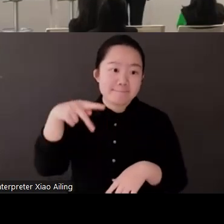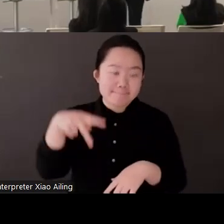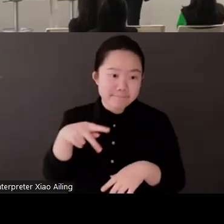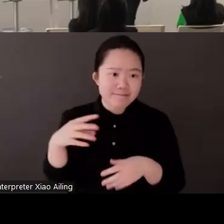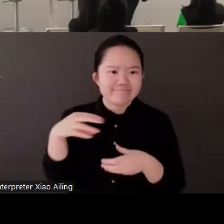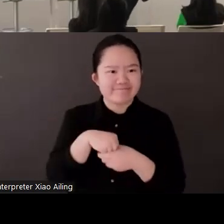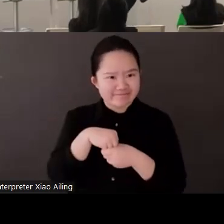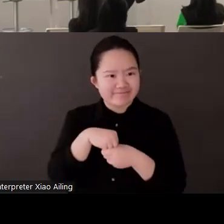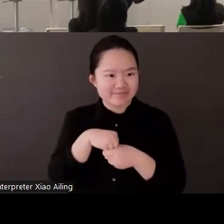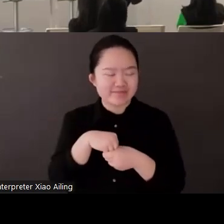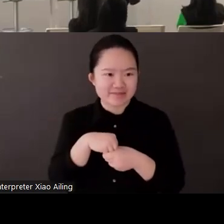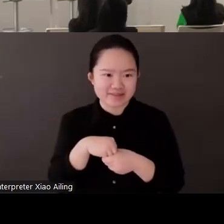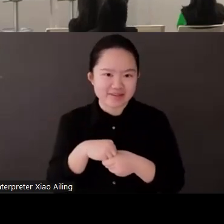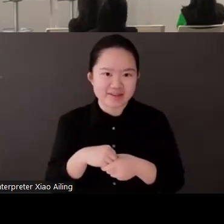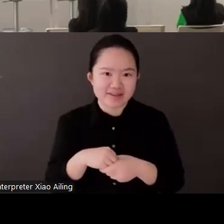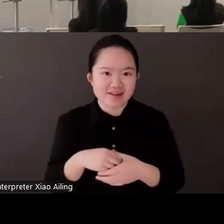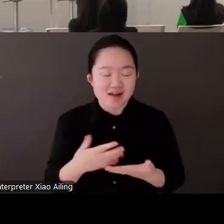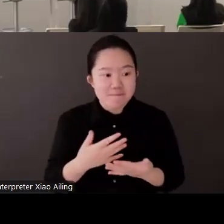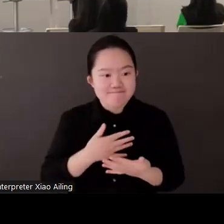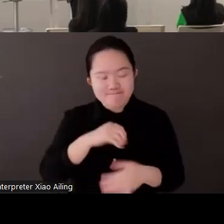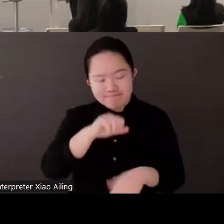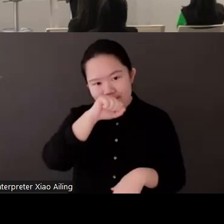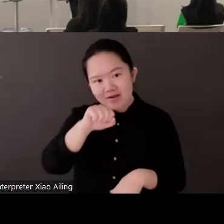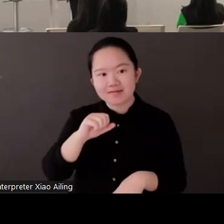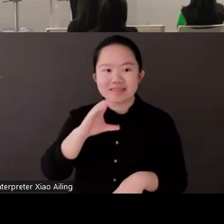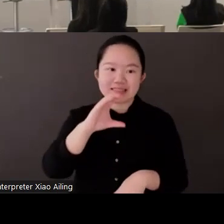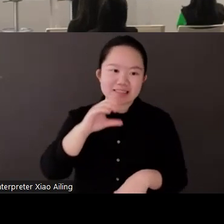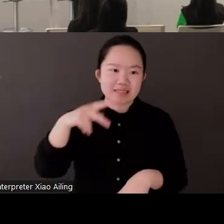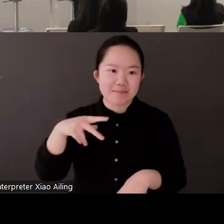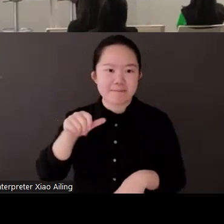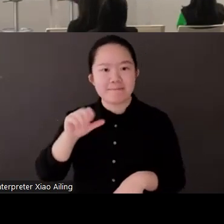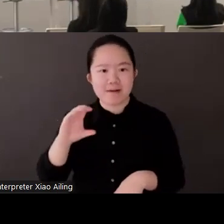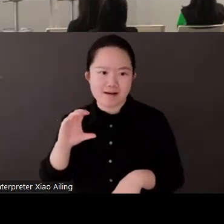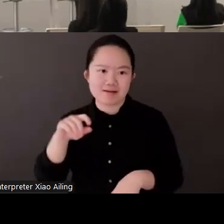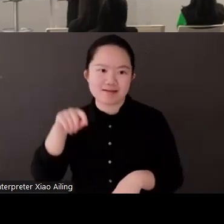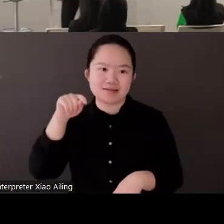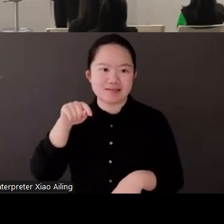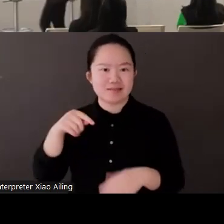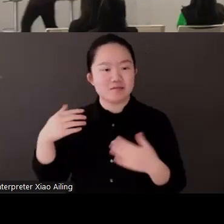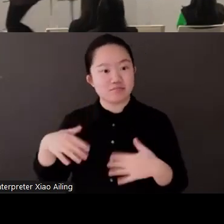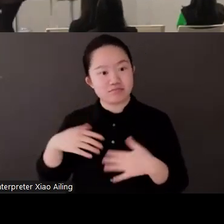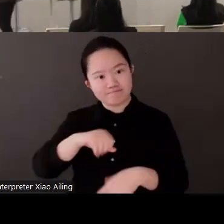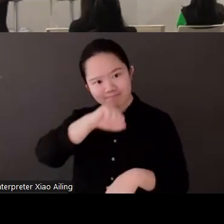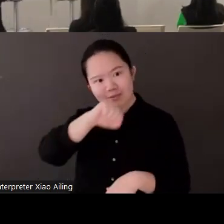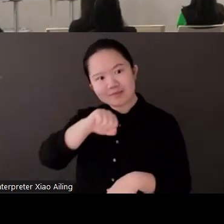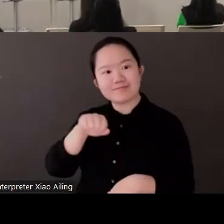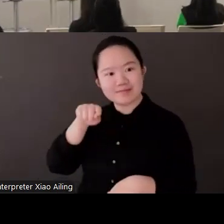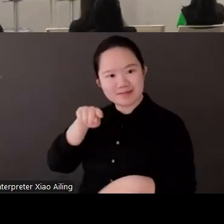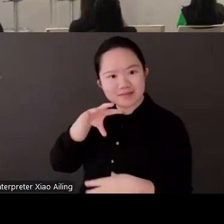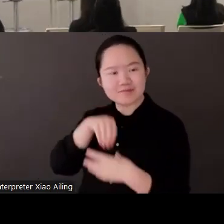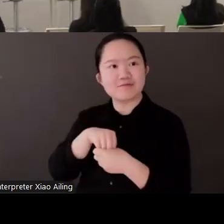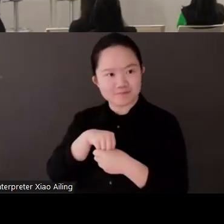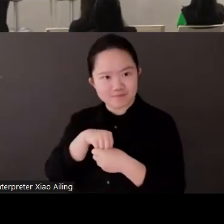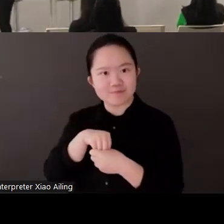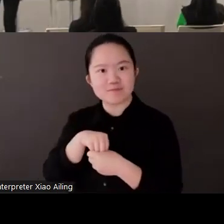it so many times, I love the CPAC one. It's so, sorry, that's my phone. It's so filled